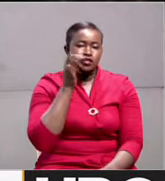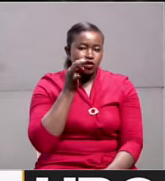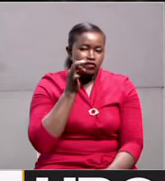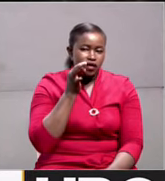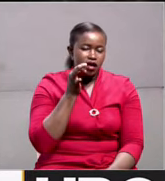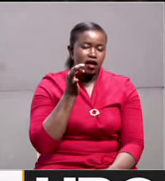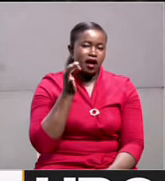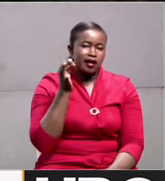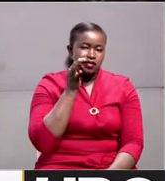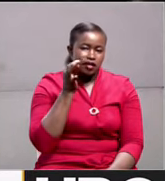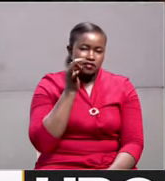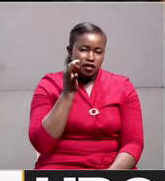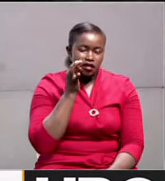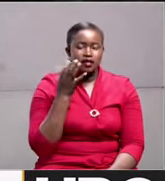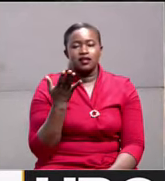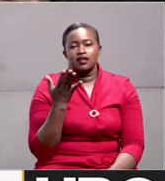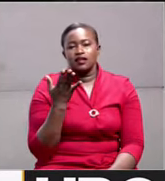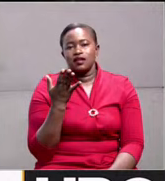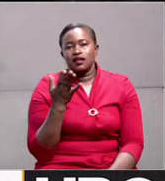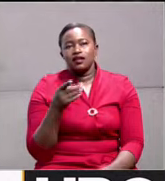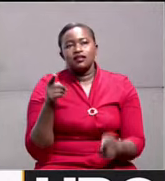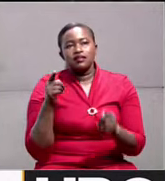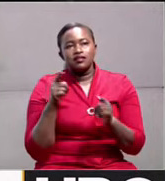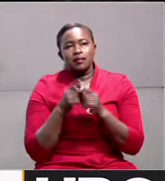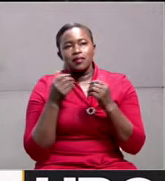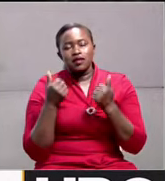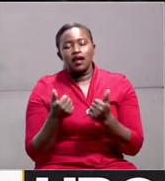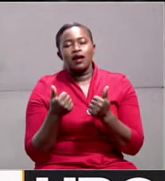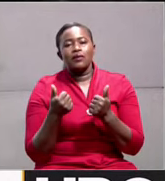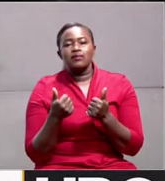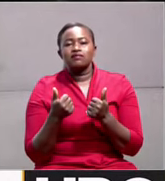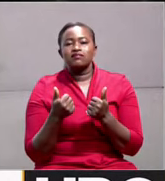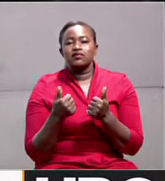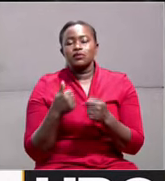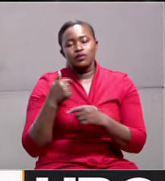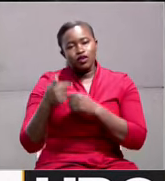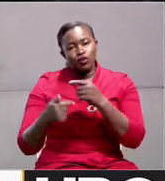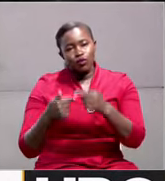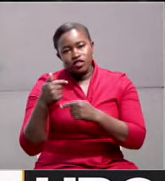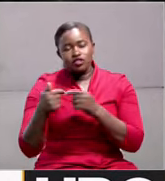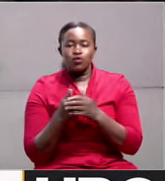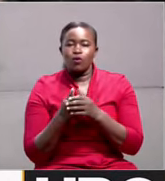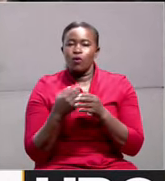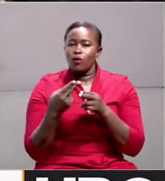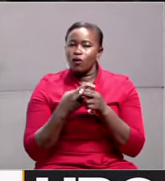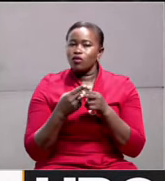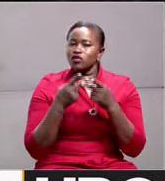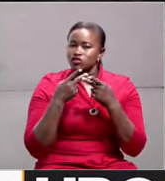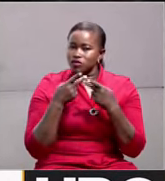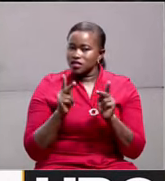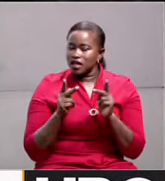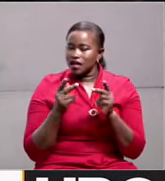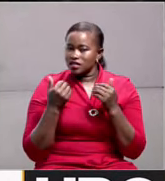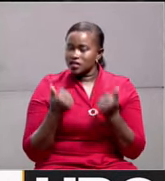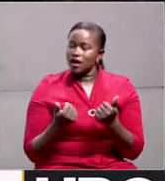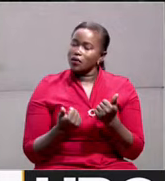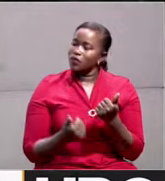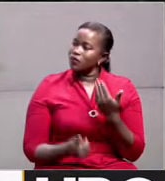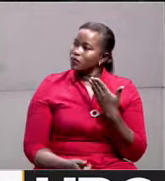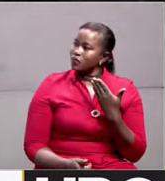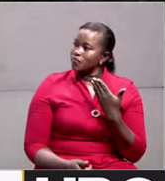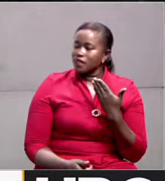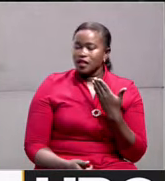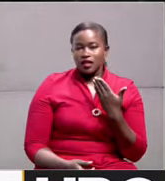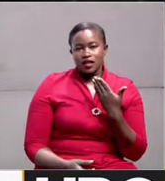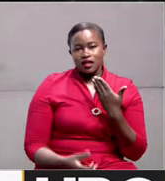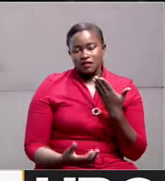bina byagiremo endije omwana kicweka twavyire almost tutandikire nka hehika nka mukaga